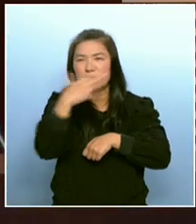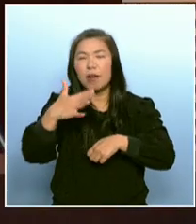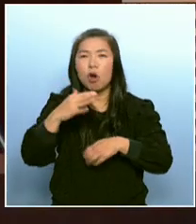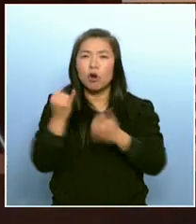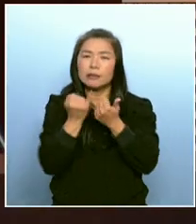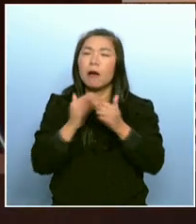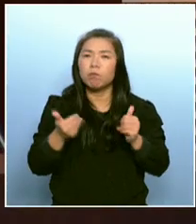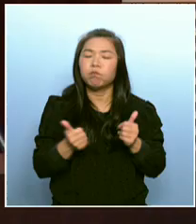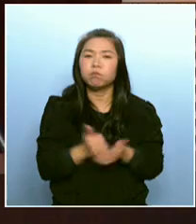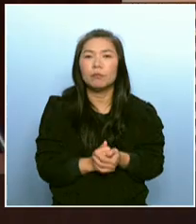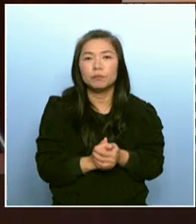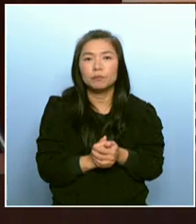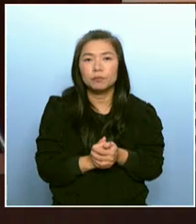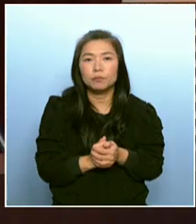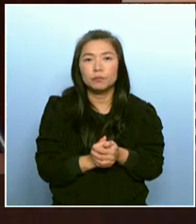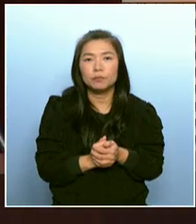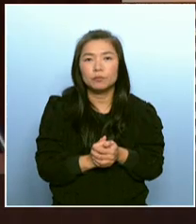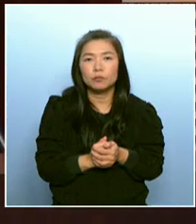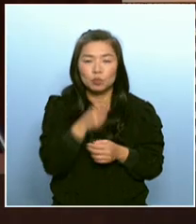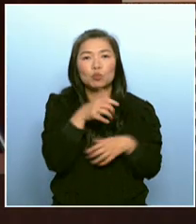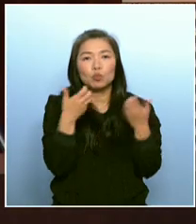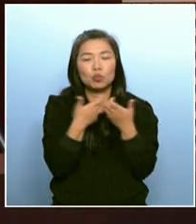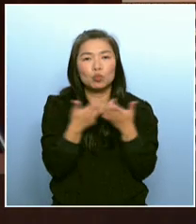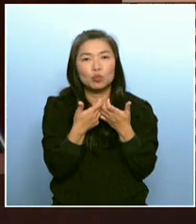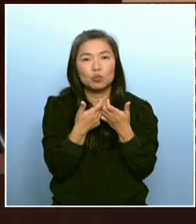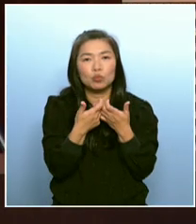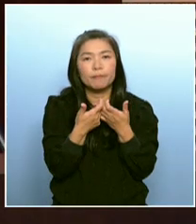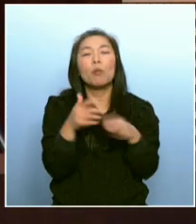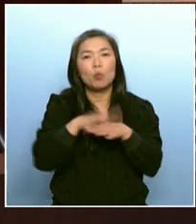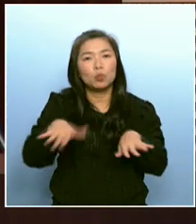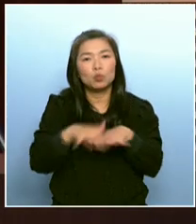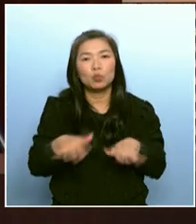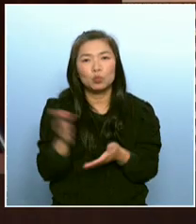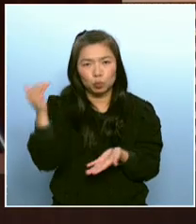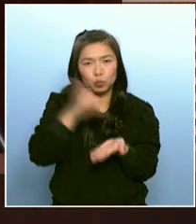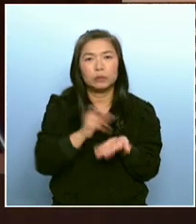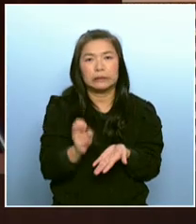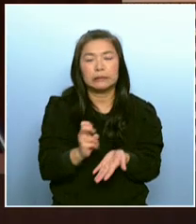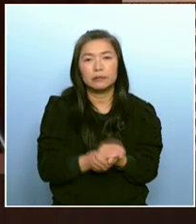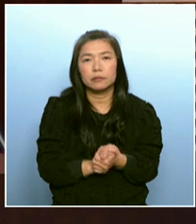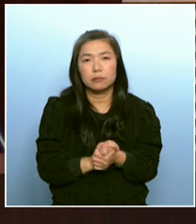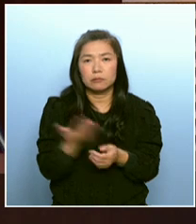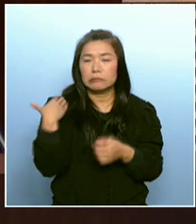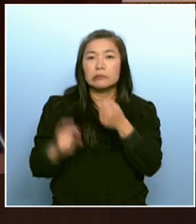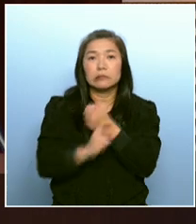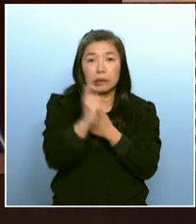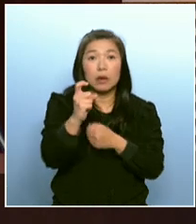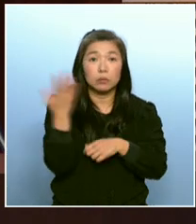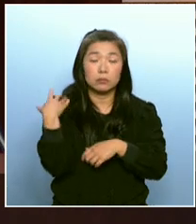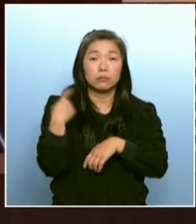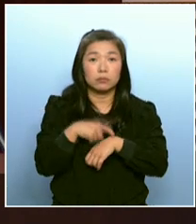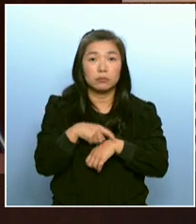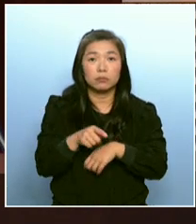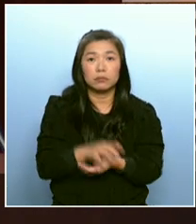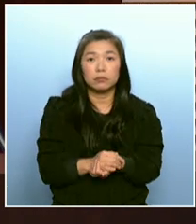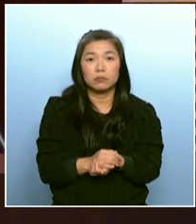For each batch, we expect about 3,000 students to join the program, and the number stays relatively